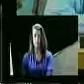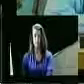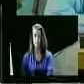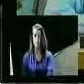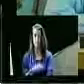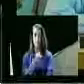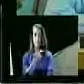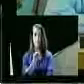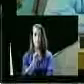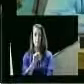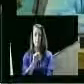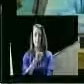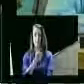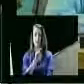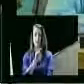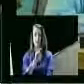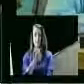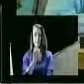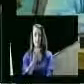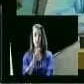Mr. Nagel, Jennifer Nagel.